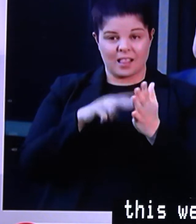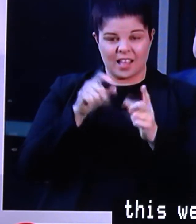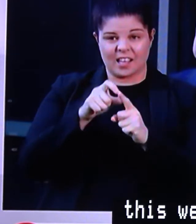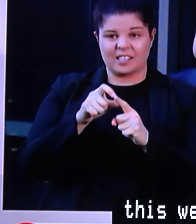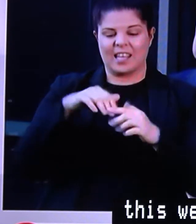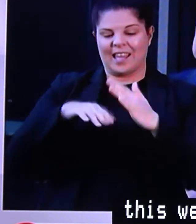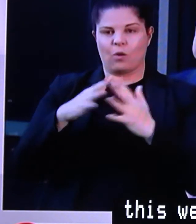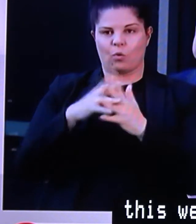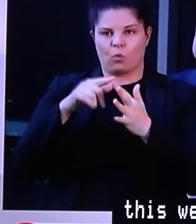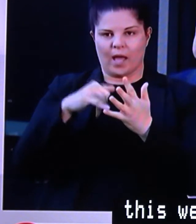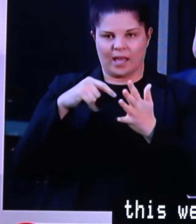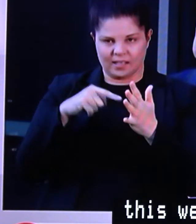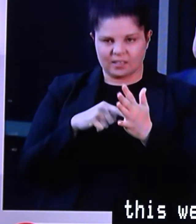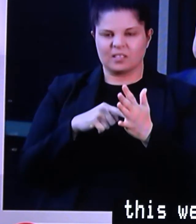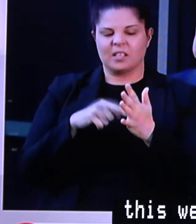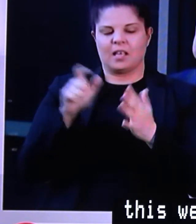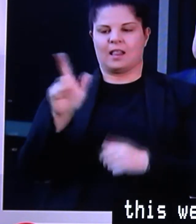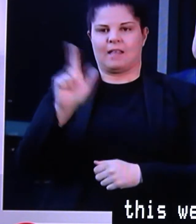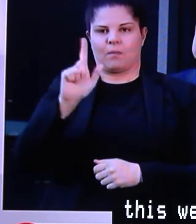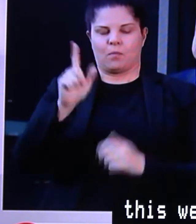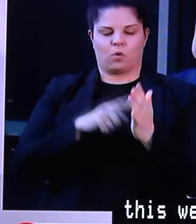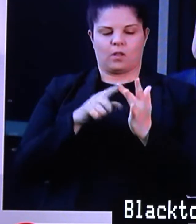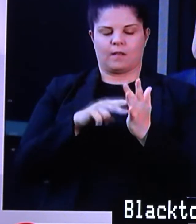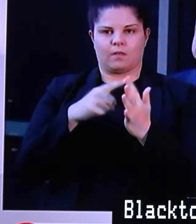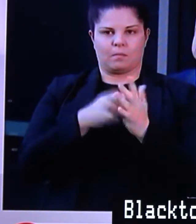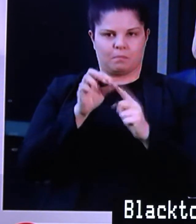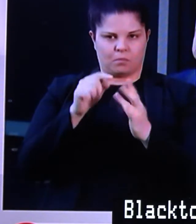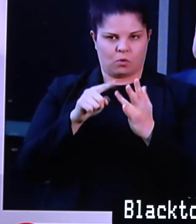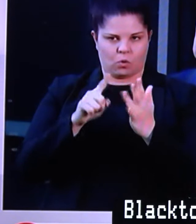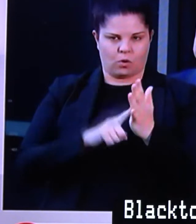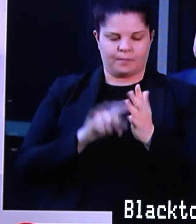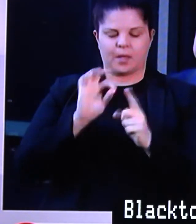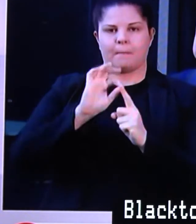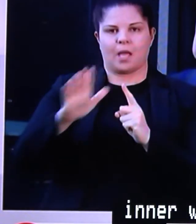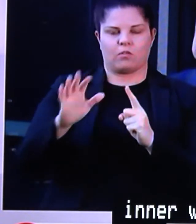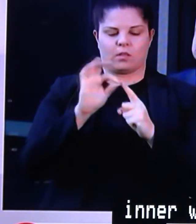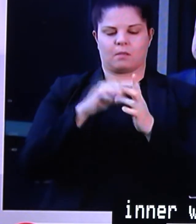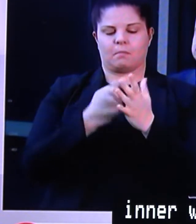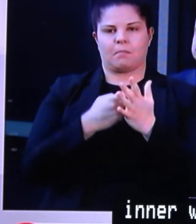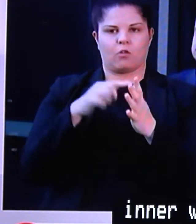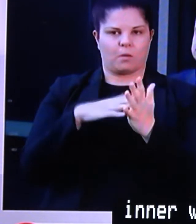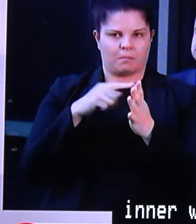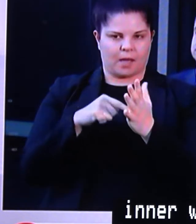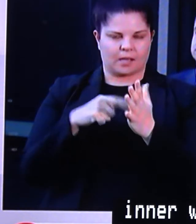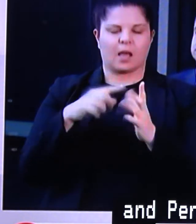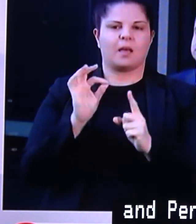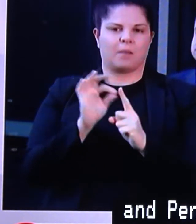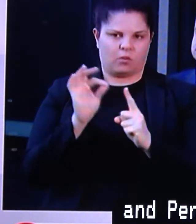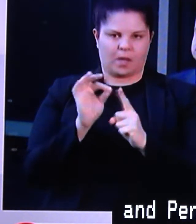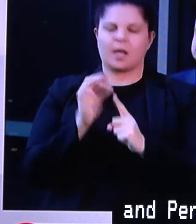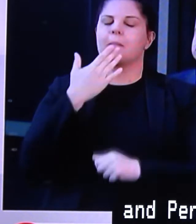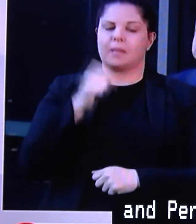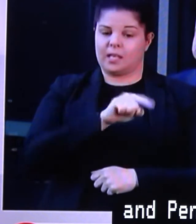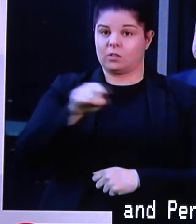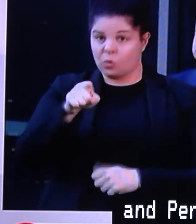Liverpool, Parramatta and Penrith local government areas. We still urge the community, in particular in those areas,